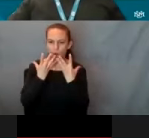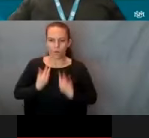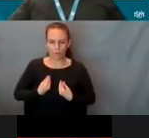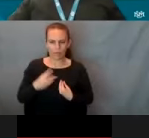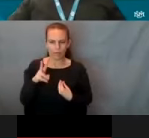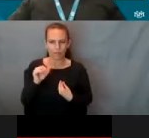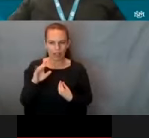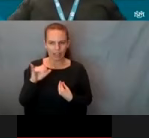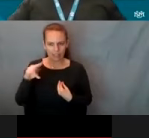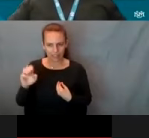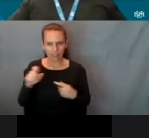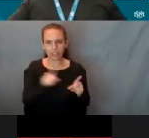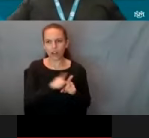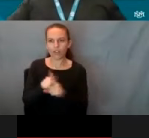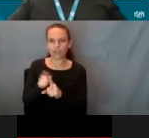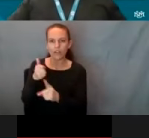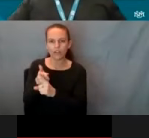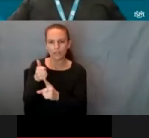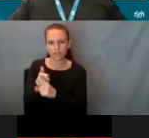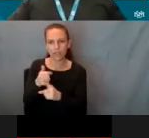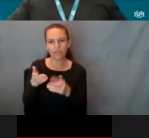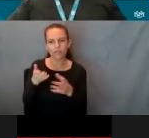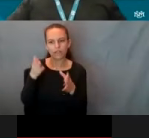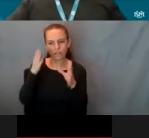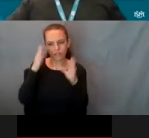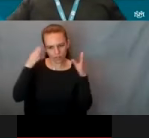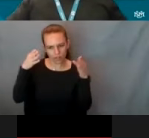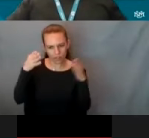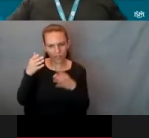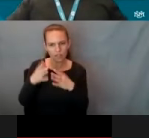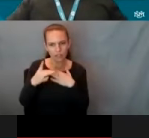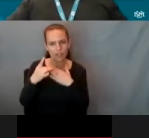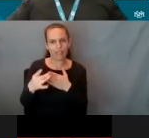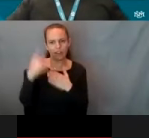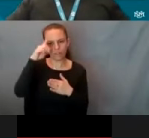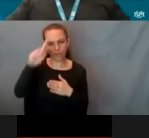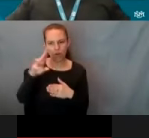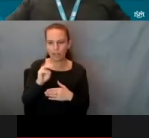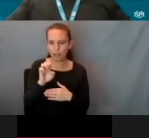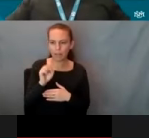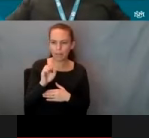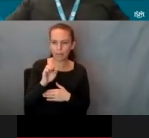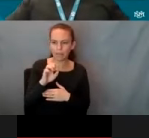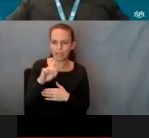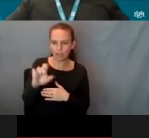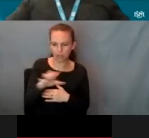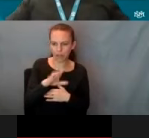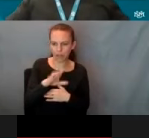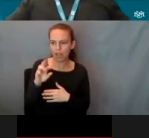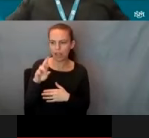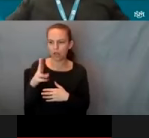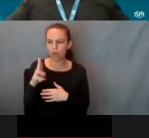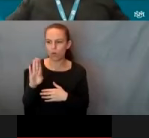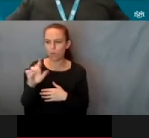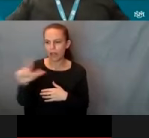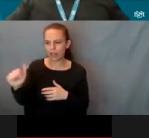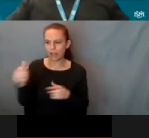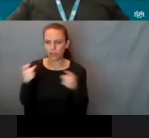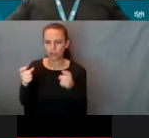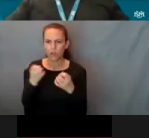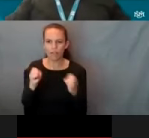World Health Organization global focal point for the measles and rubella control efforts between 1999 and 2002.